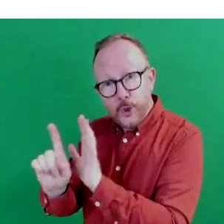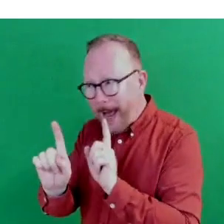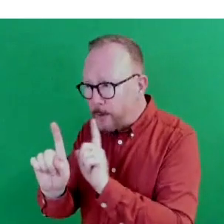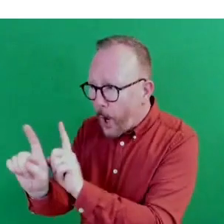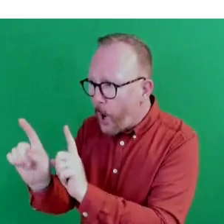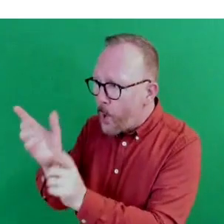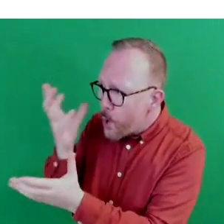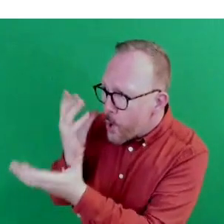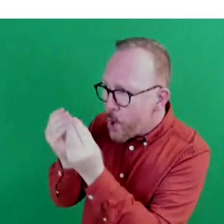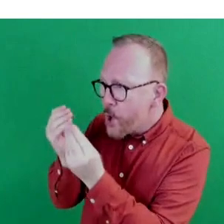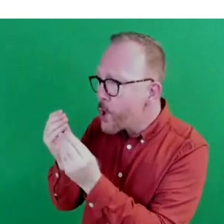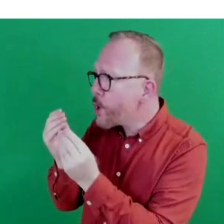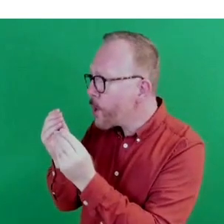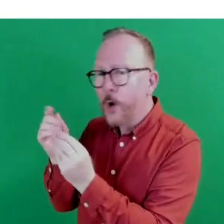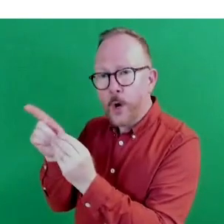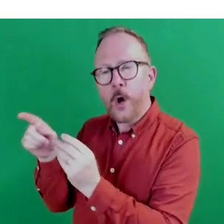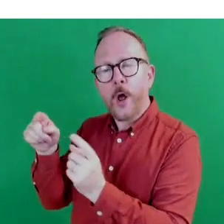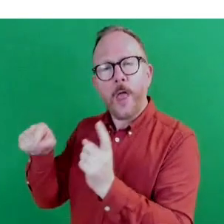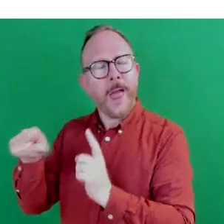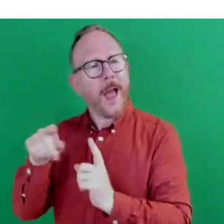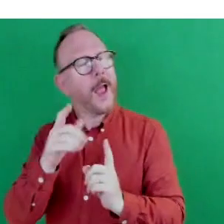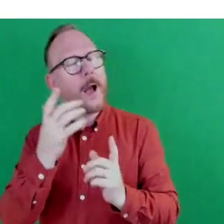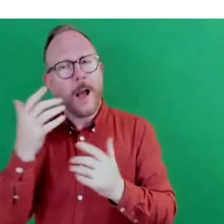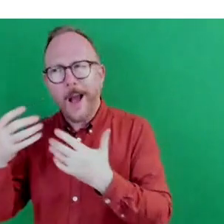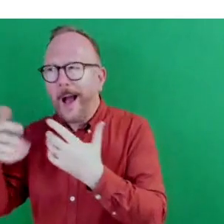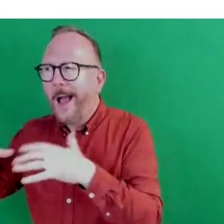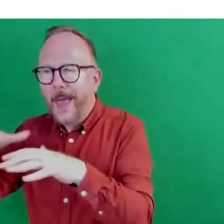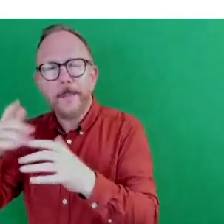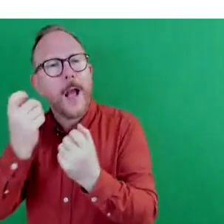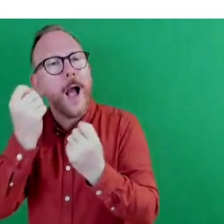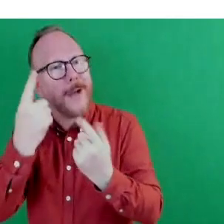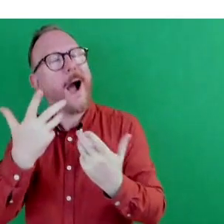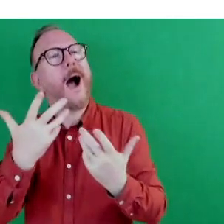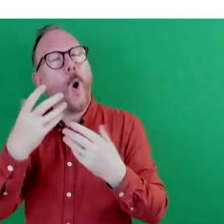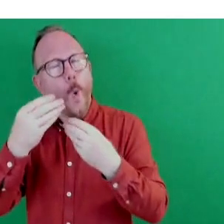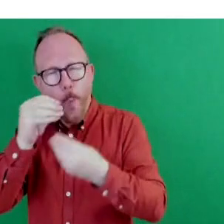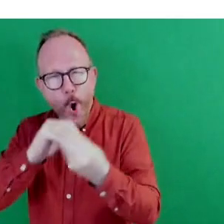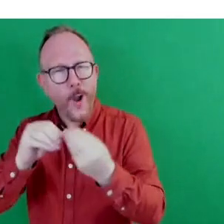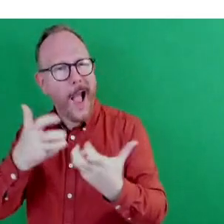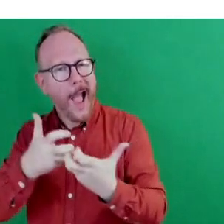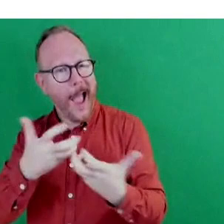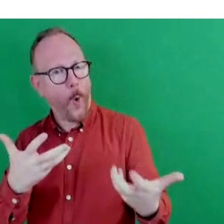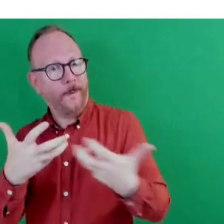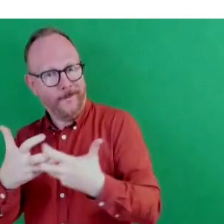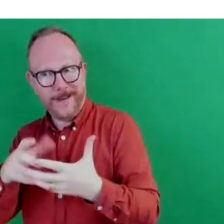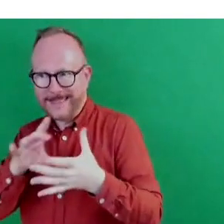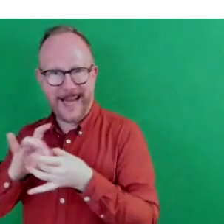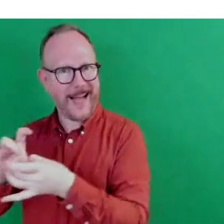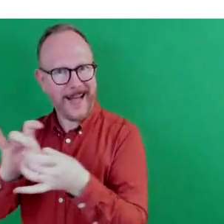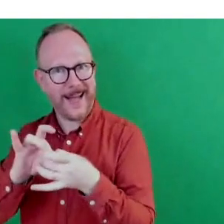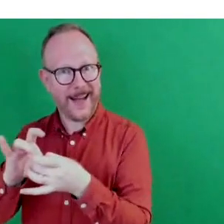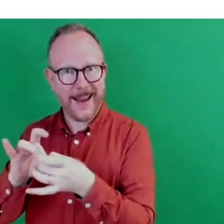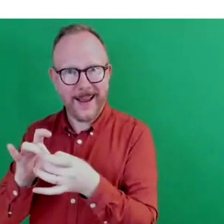aware of where you will fit in. And again, it's a time element, and I think, again, pioneer is